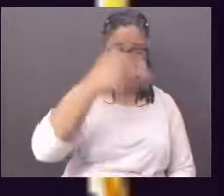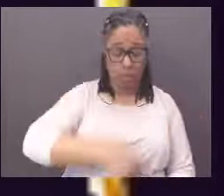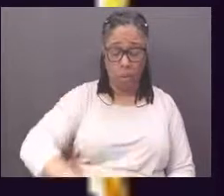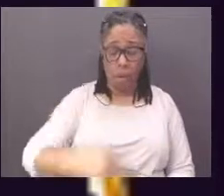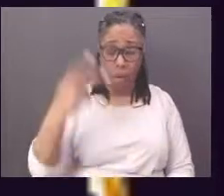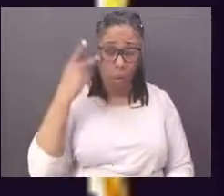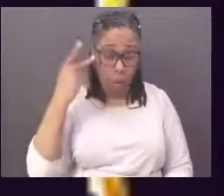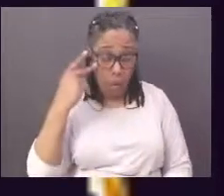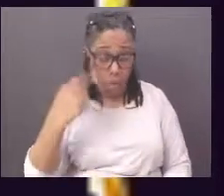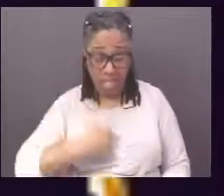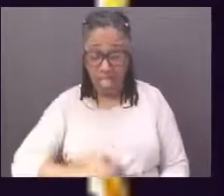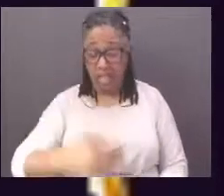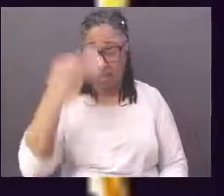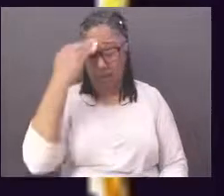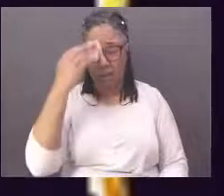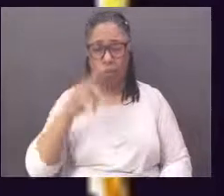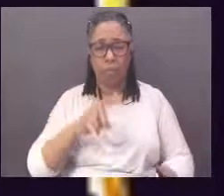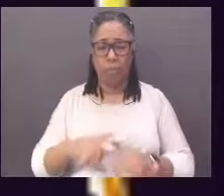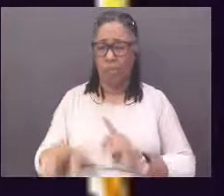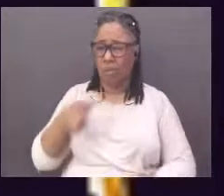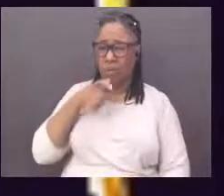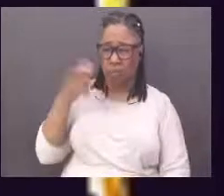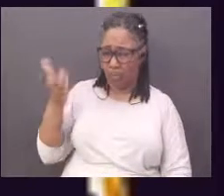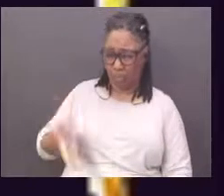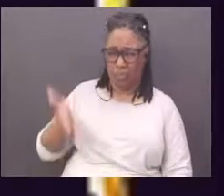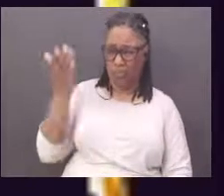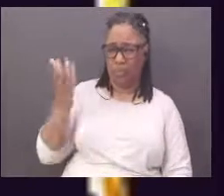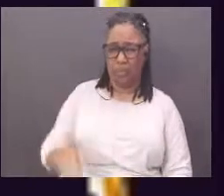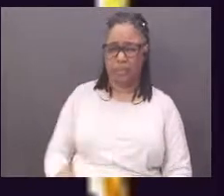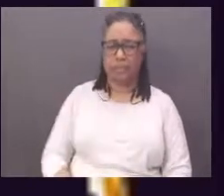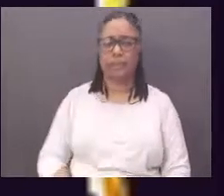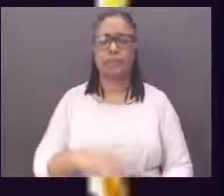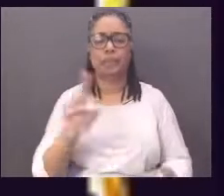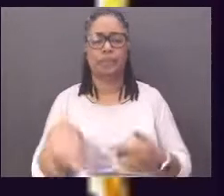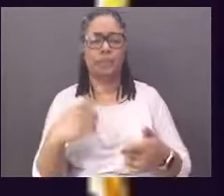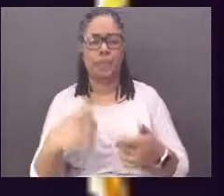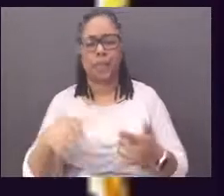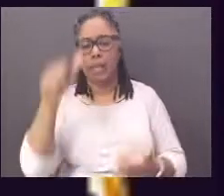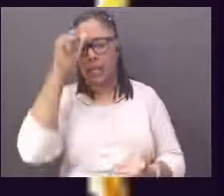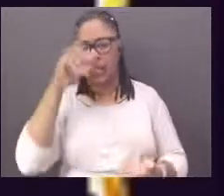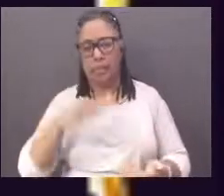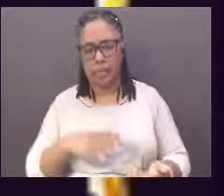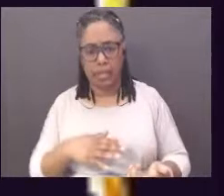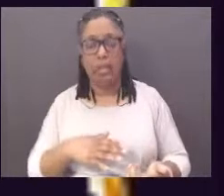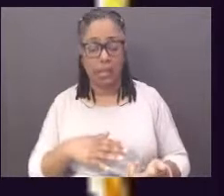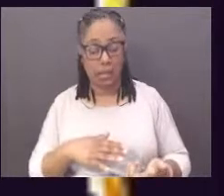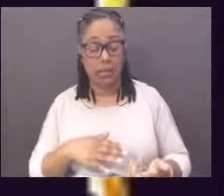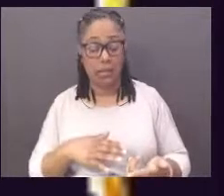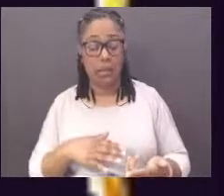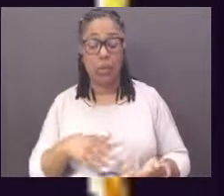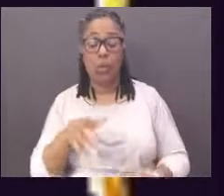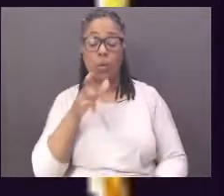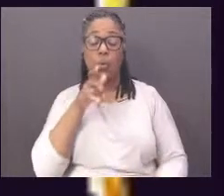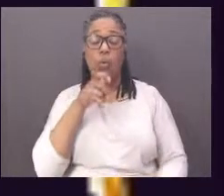know, but who are you? Then the man in whom the evil spirit